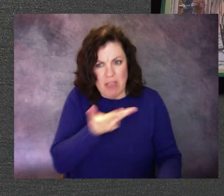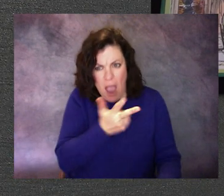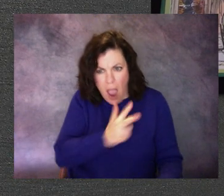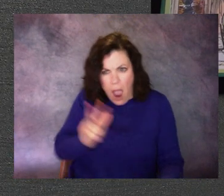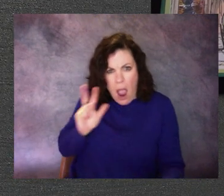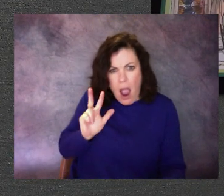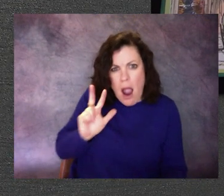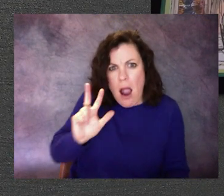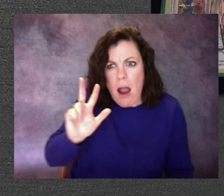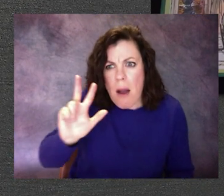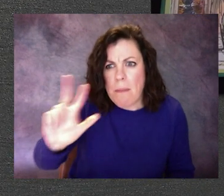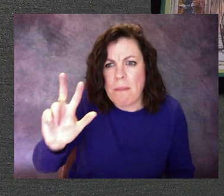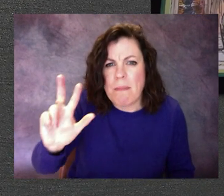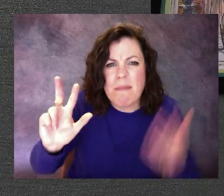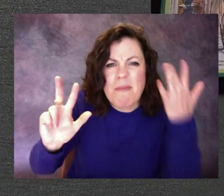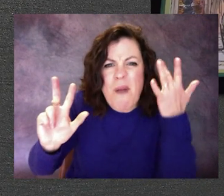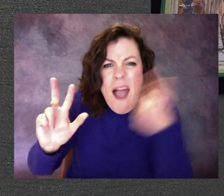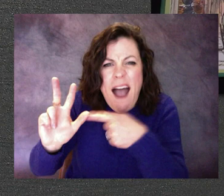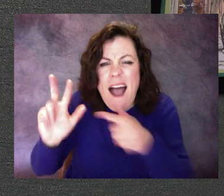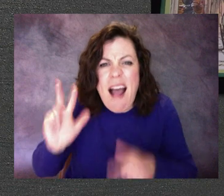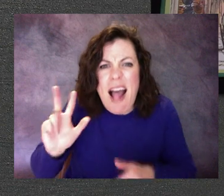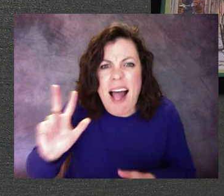you think all the animals were running to the kitchen?